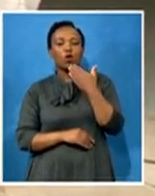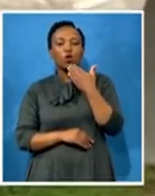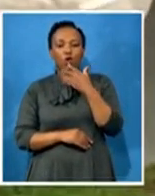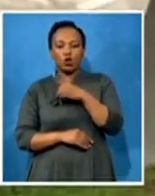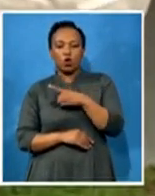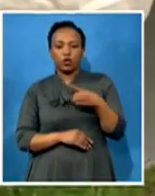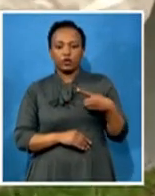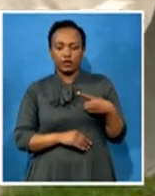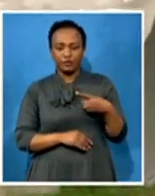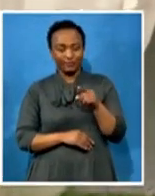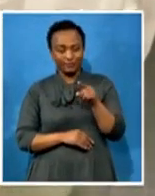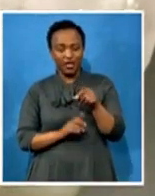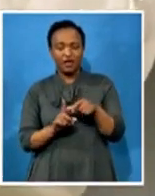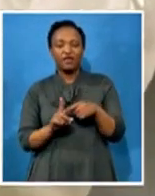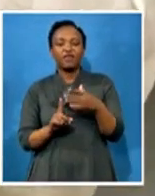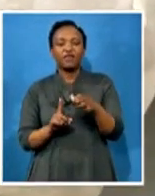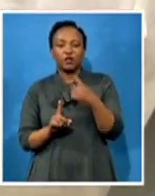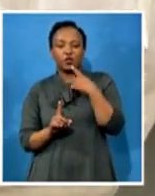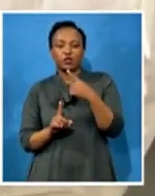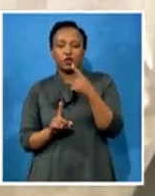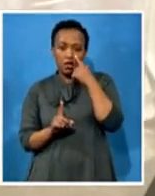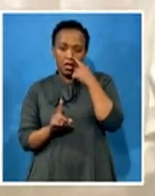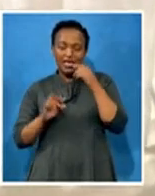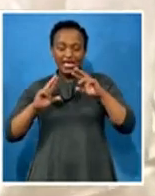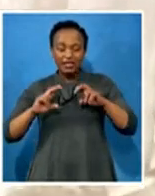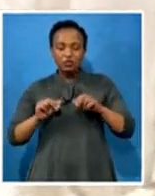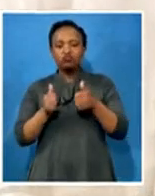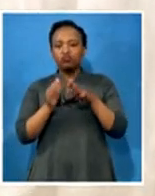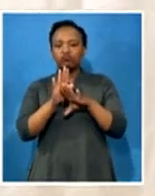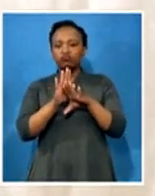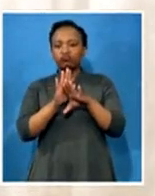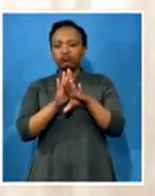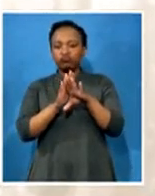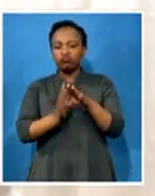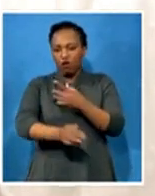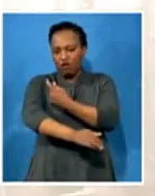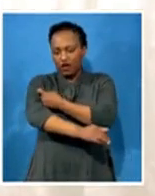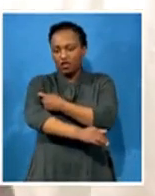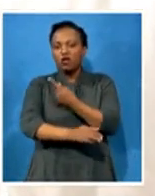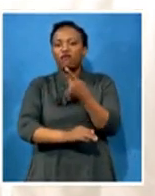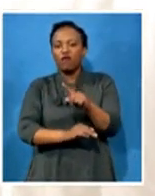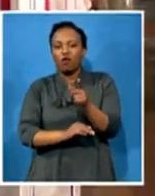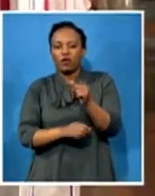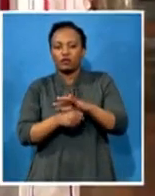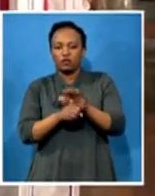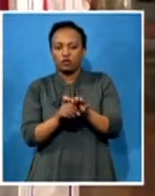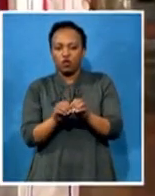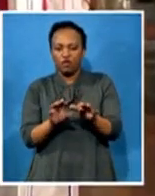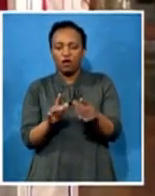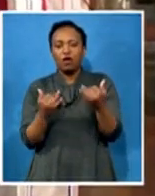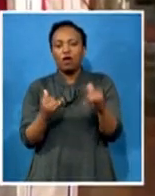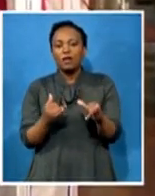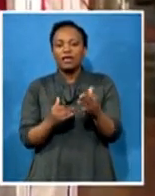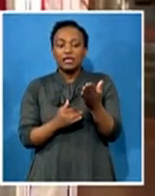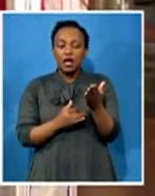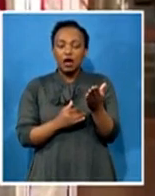researchers are making good progress in developing vaccines against COVID-19, with only a handful in late-stage trials. But he